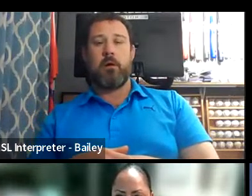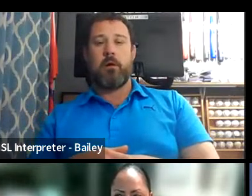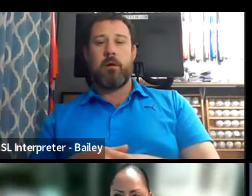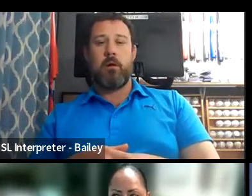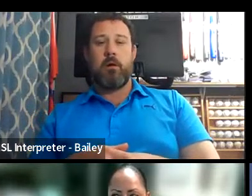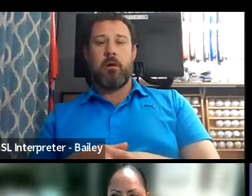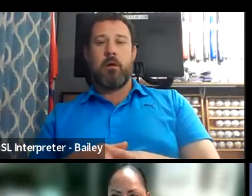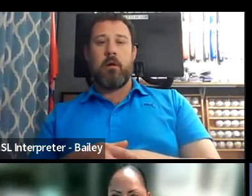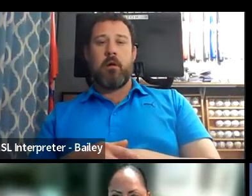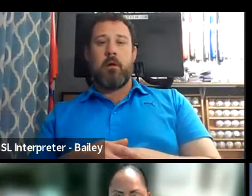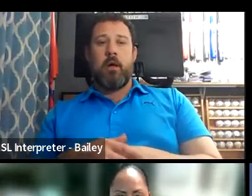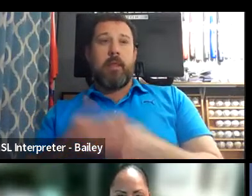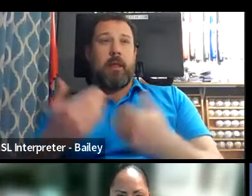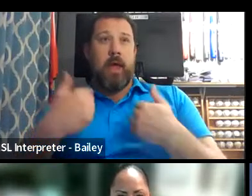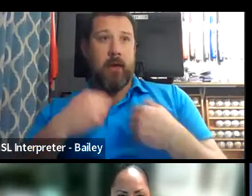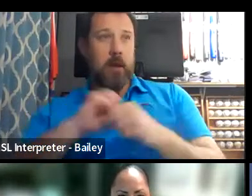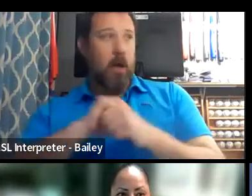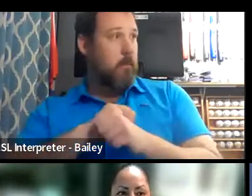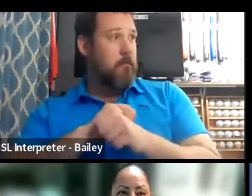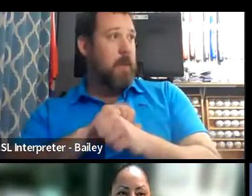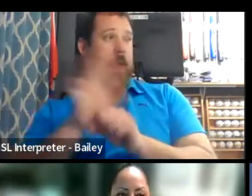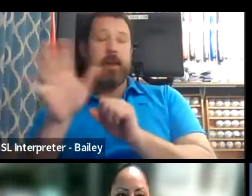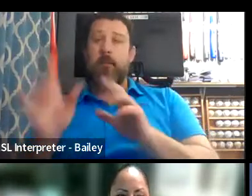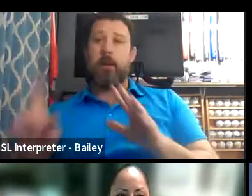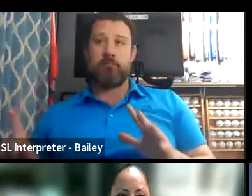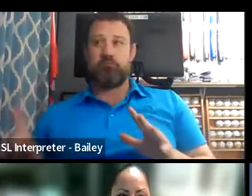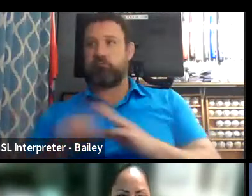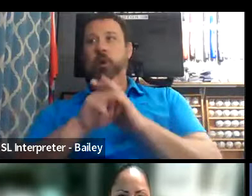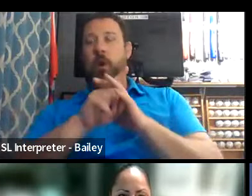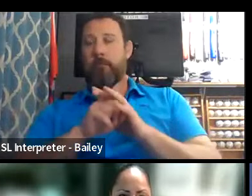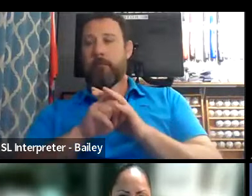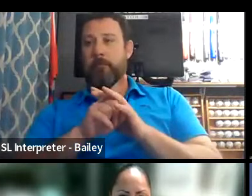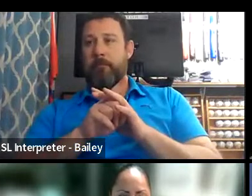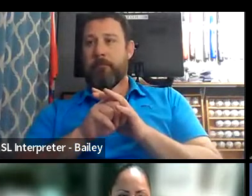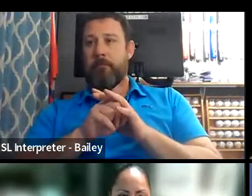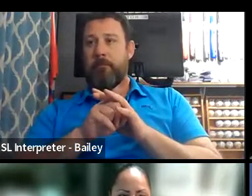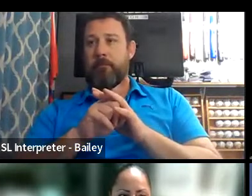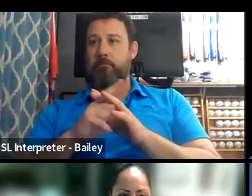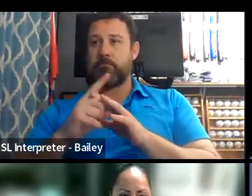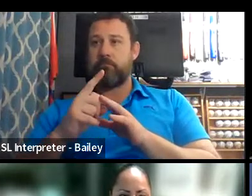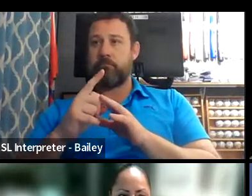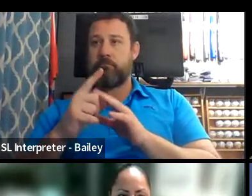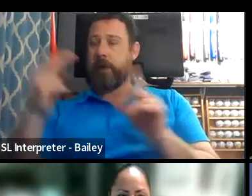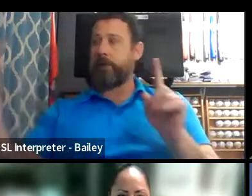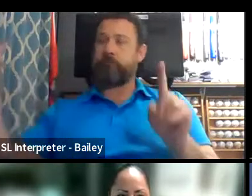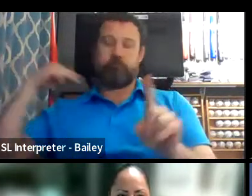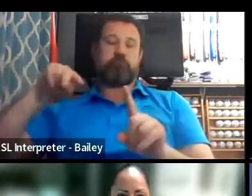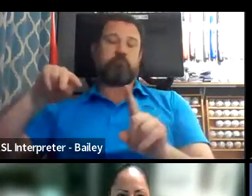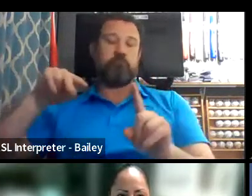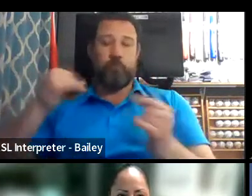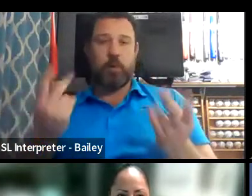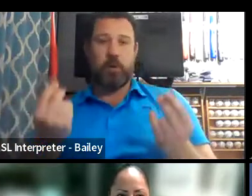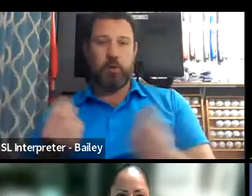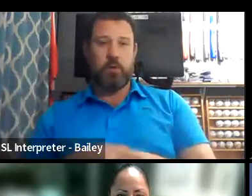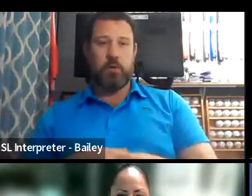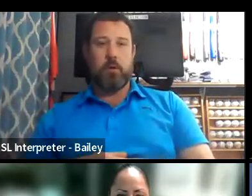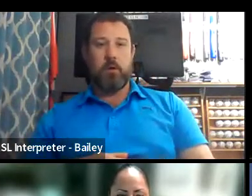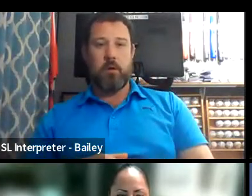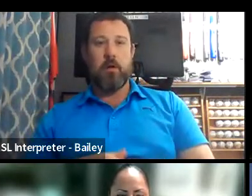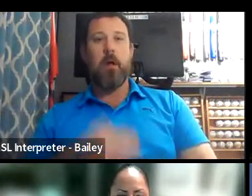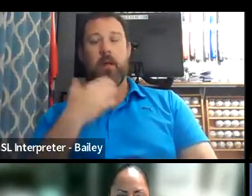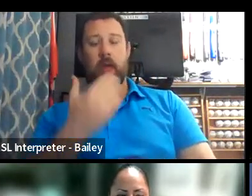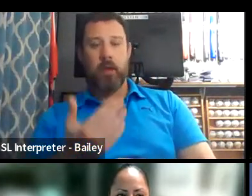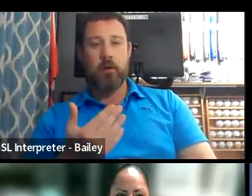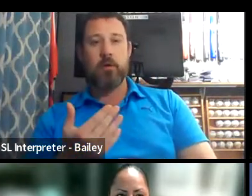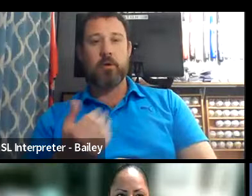having a pandemic, rear its ugly head in hindsight, right? What do we do? Yeah. Thank you for